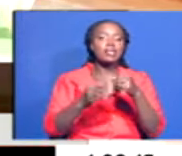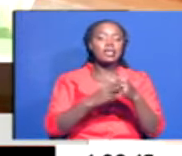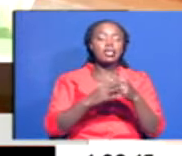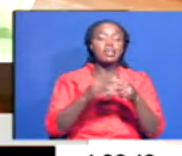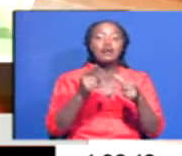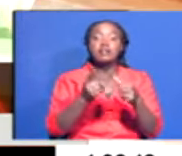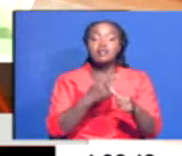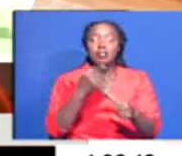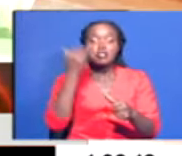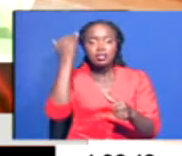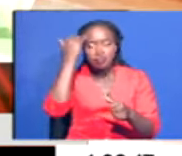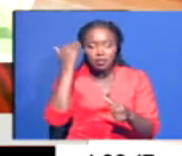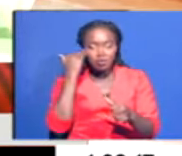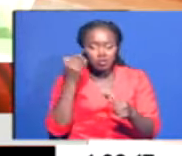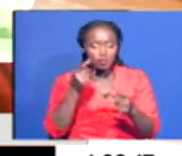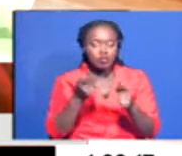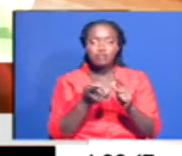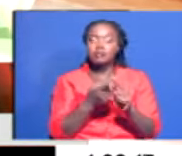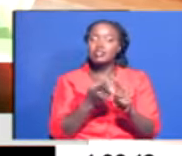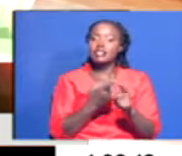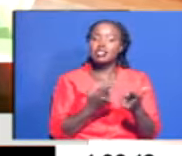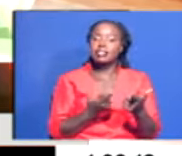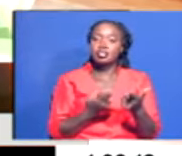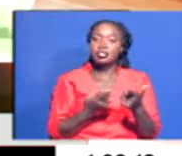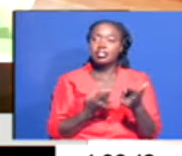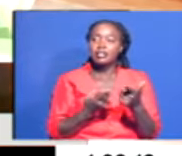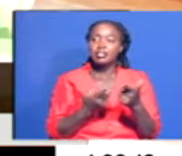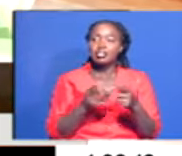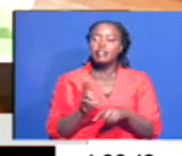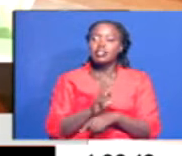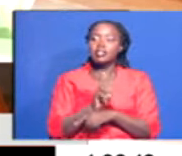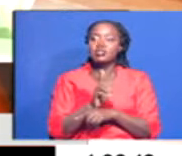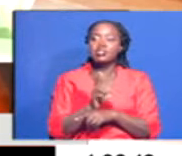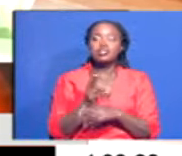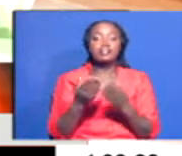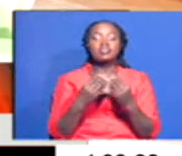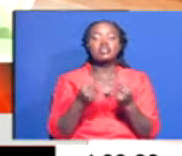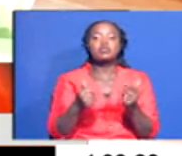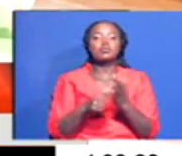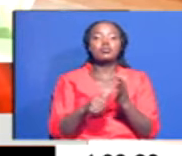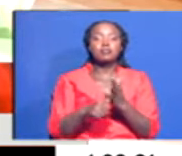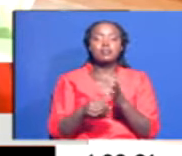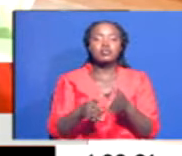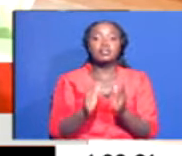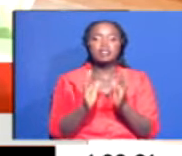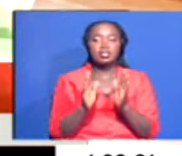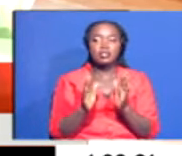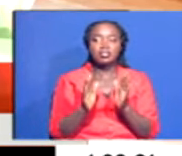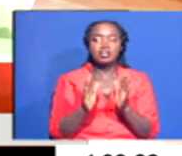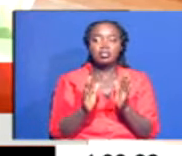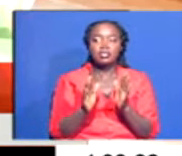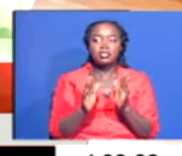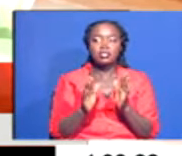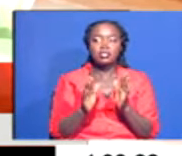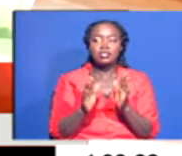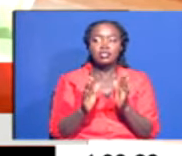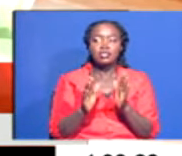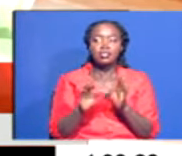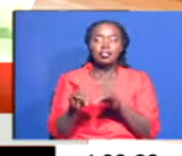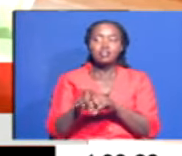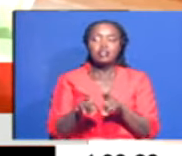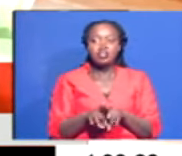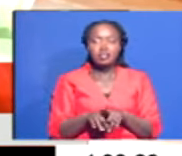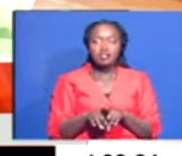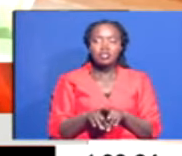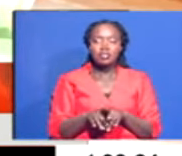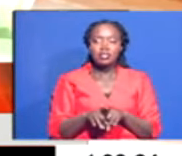to court, and secondly, he's going to use that dispute resolution mechanism. As we can know, so far,